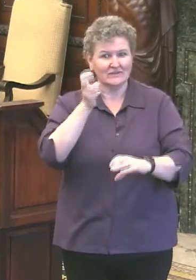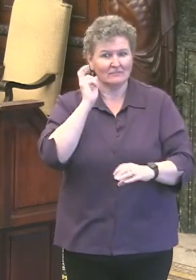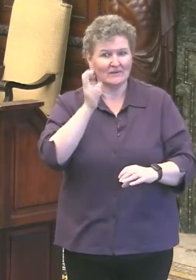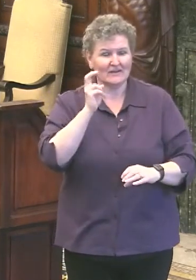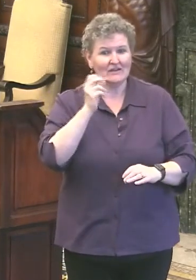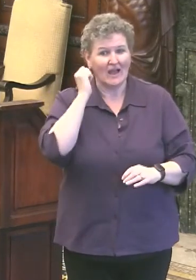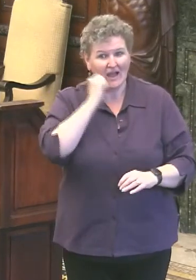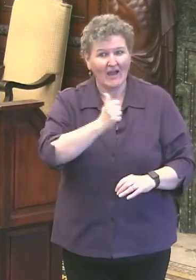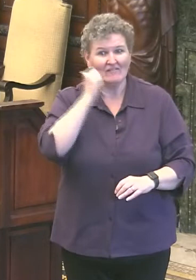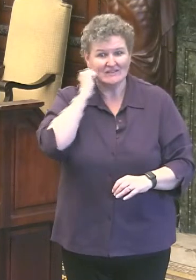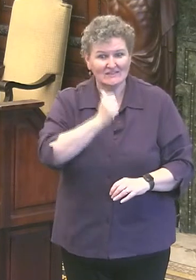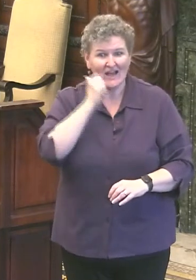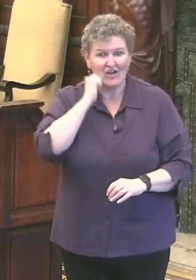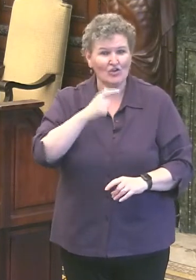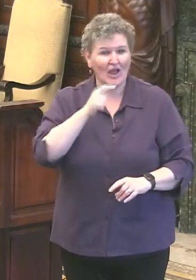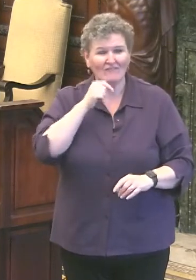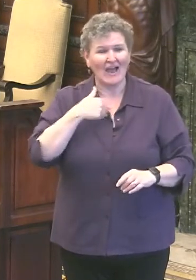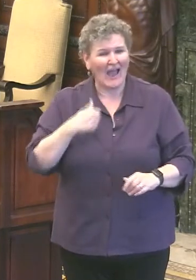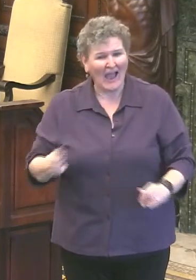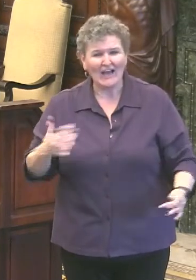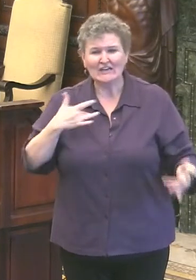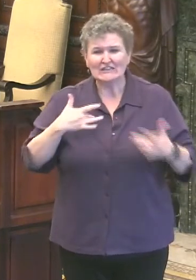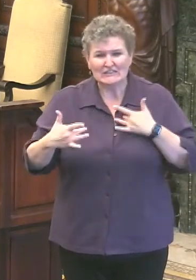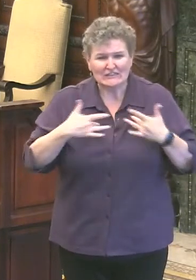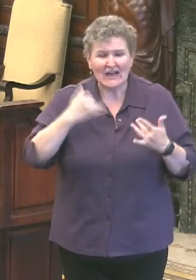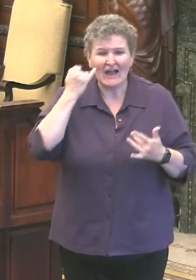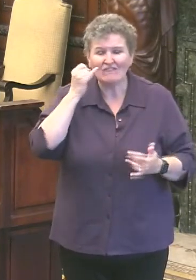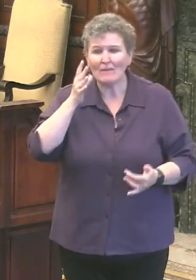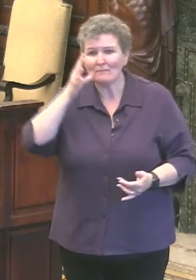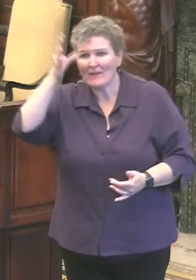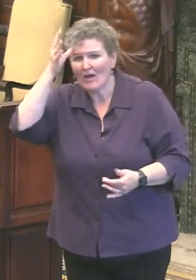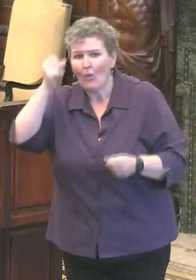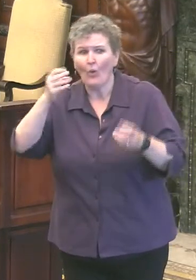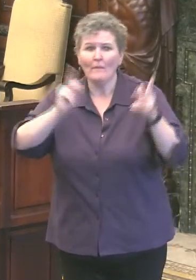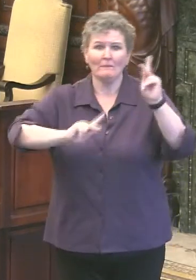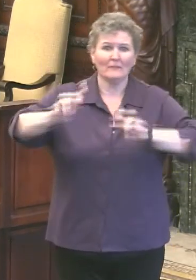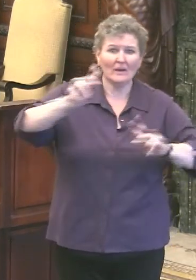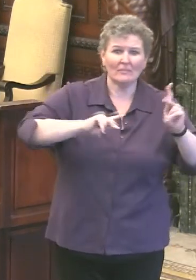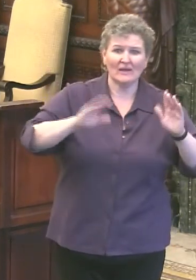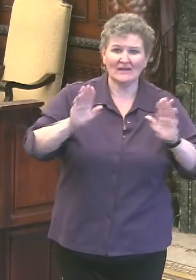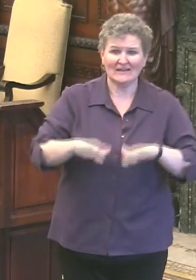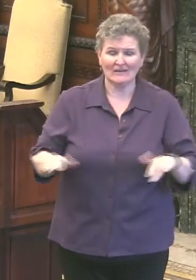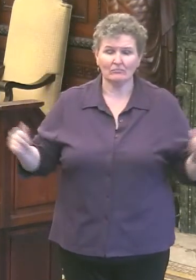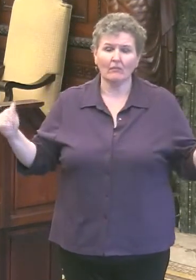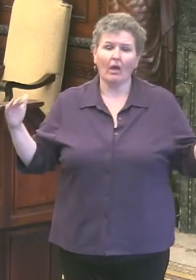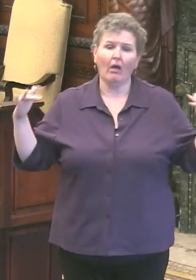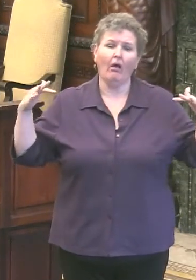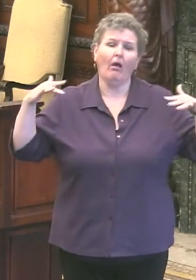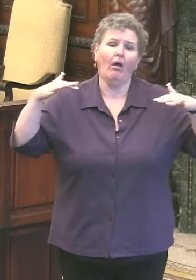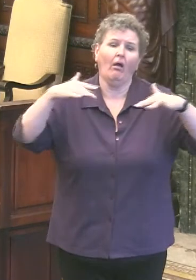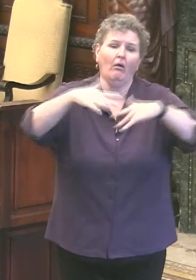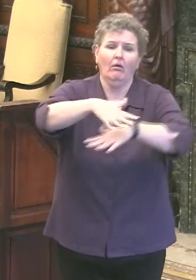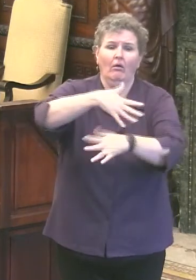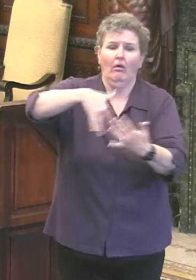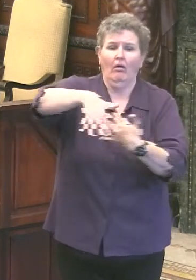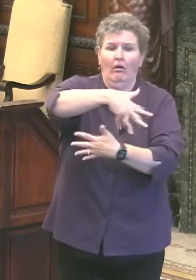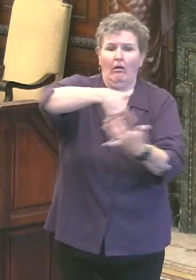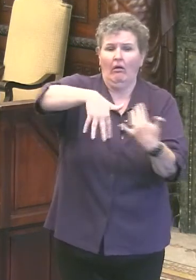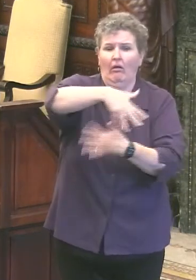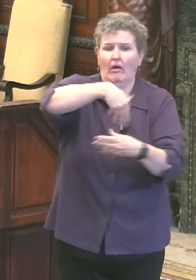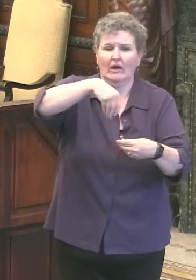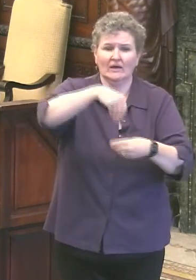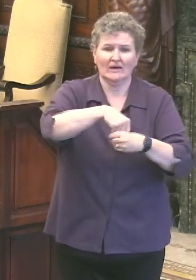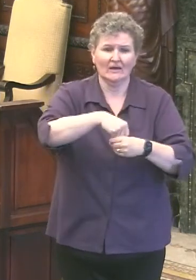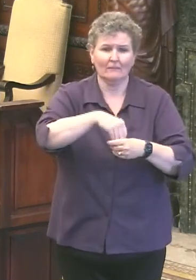concern for, you know, parents and the general public with that many students in a confined space of a bus